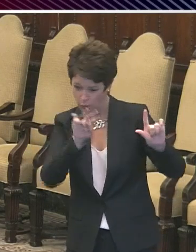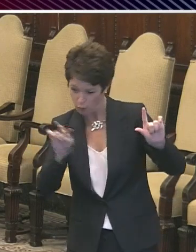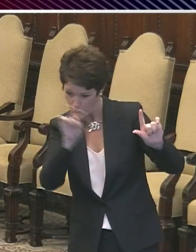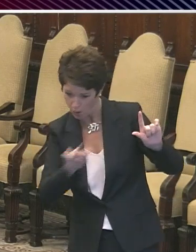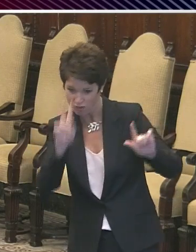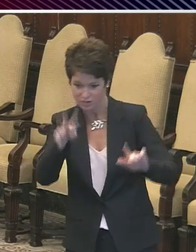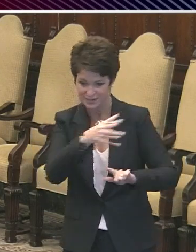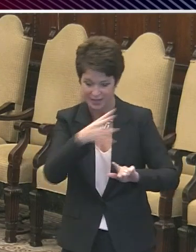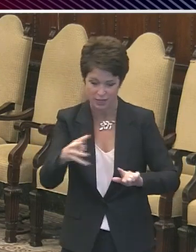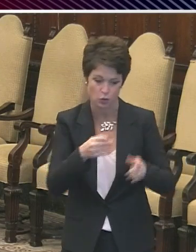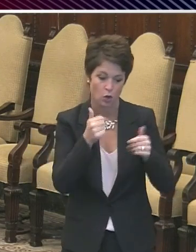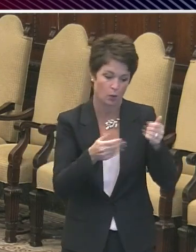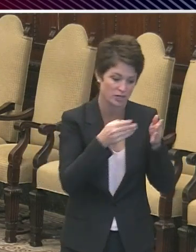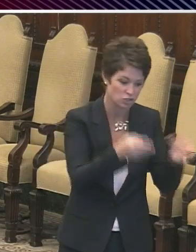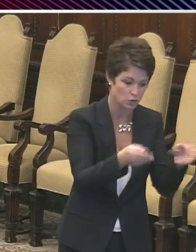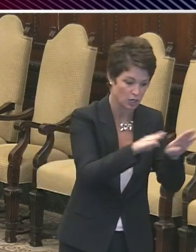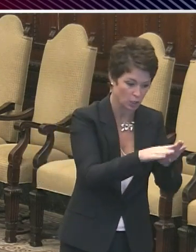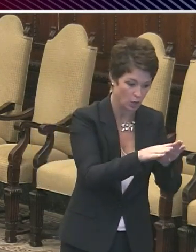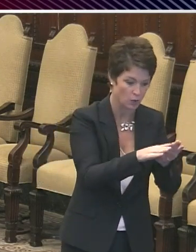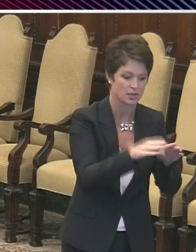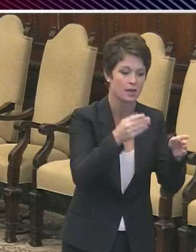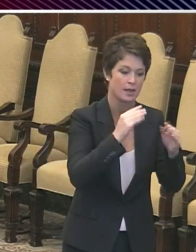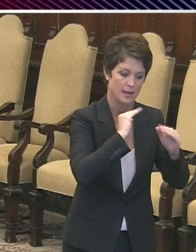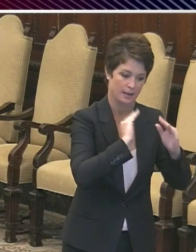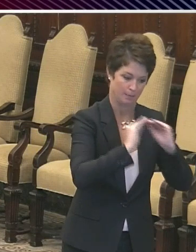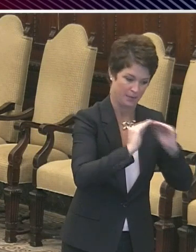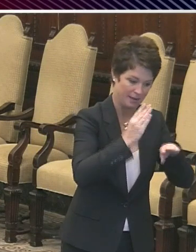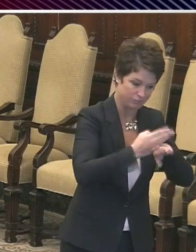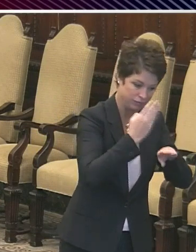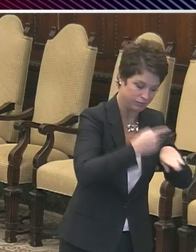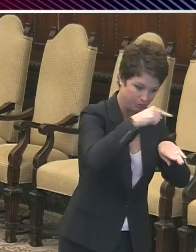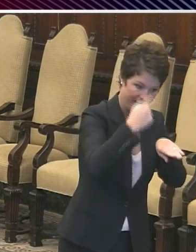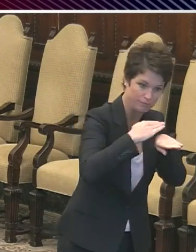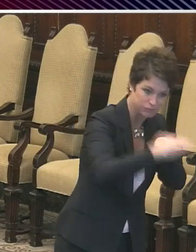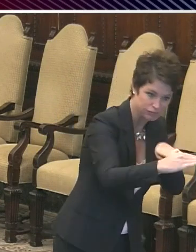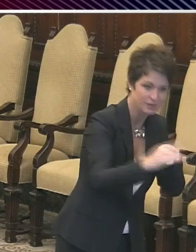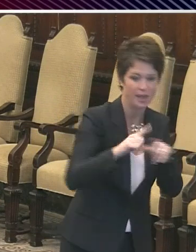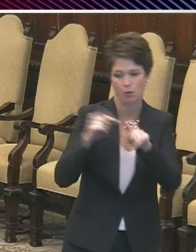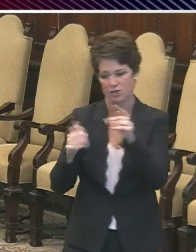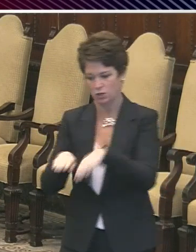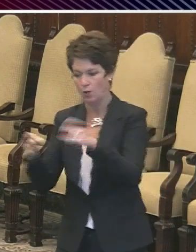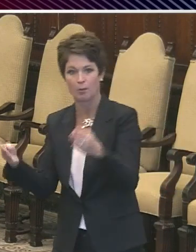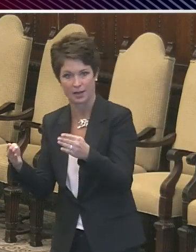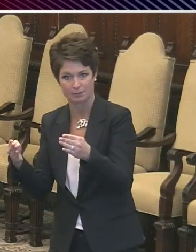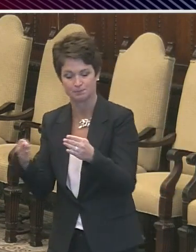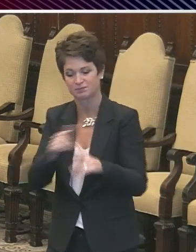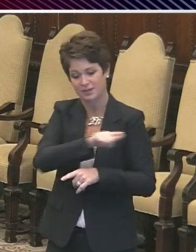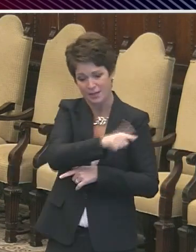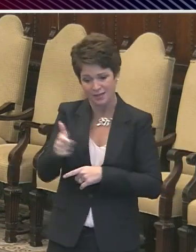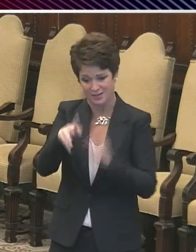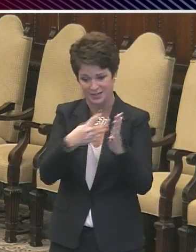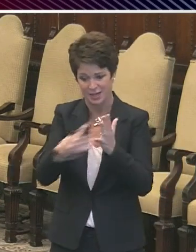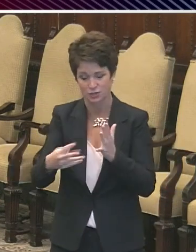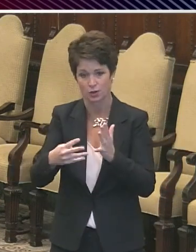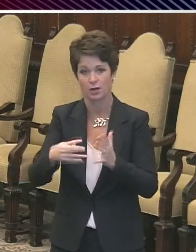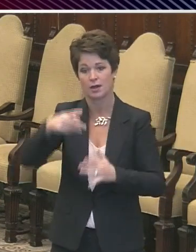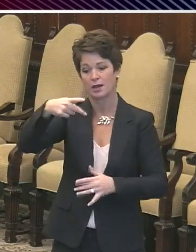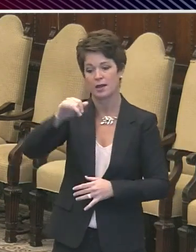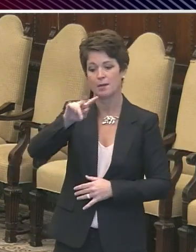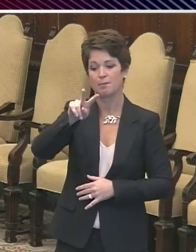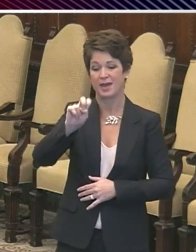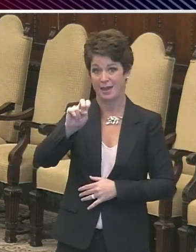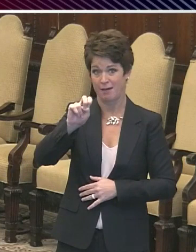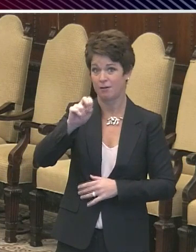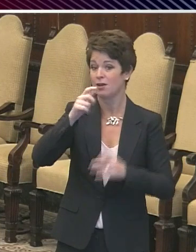be paved this summer and will continue to be updated as the season progresses. To learn more, residents can visit PAVE,